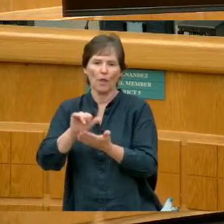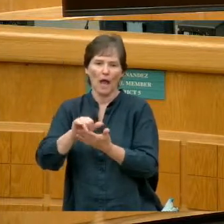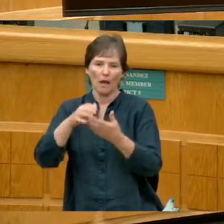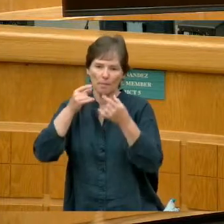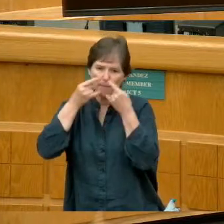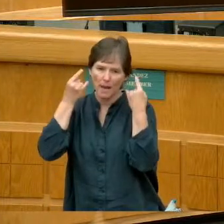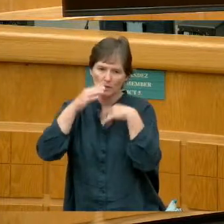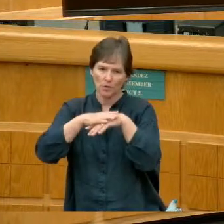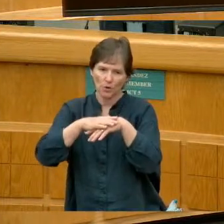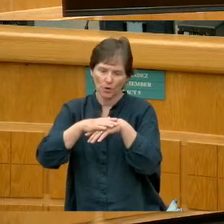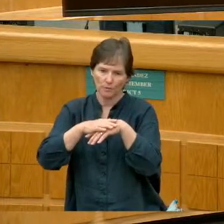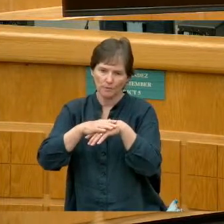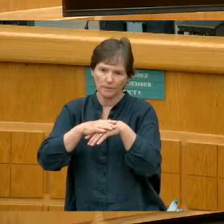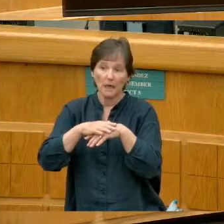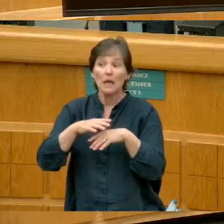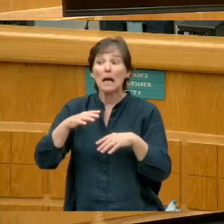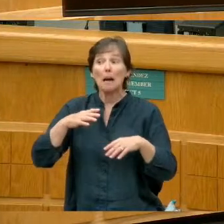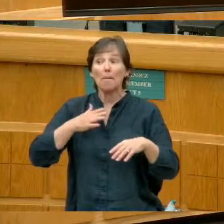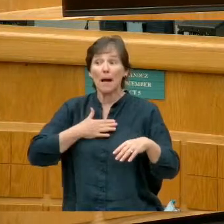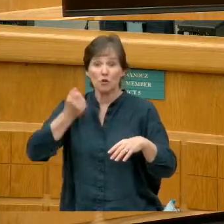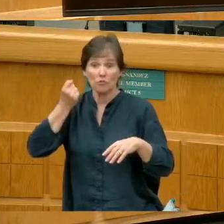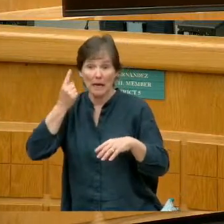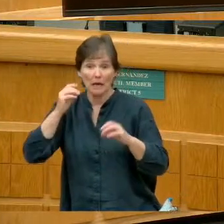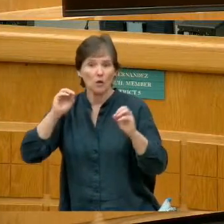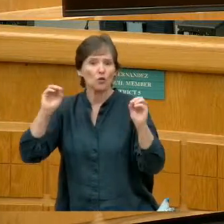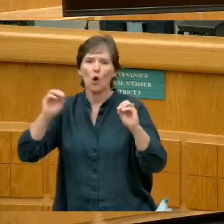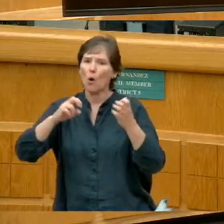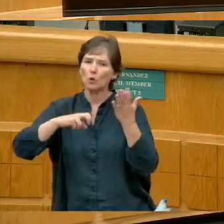To my knowledge, no tickets have been given.